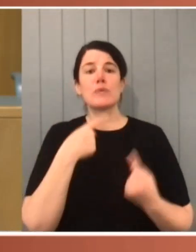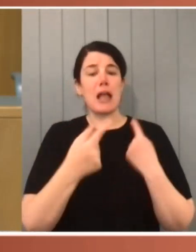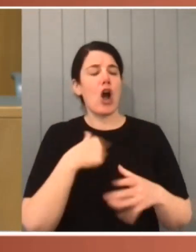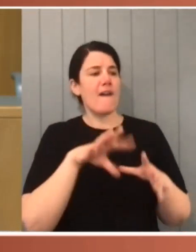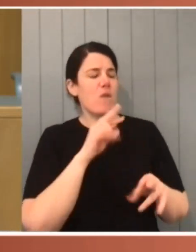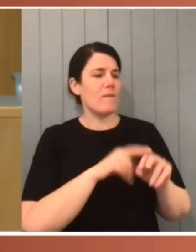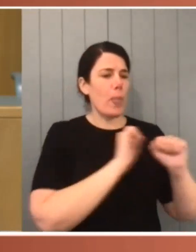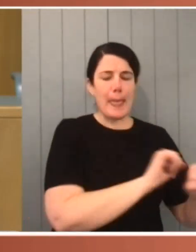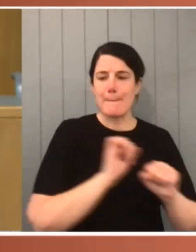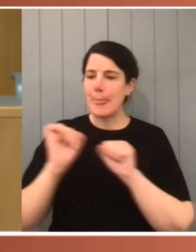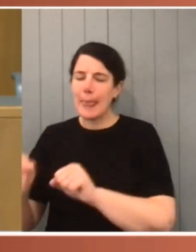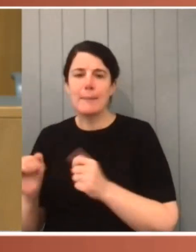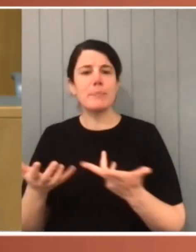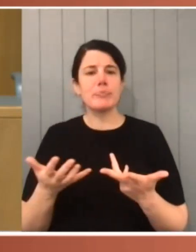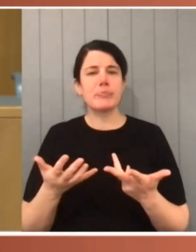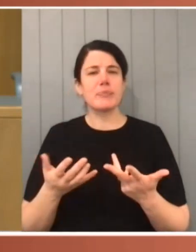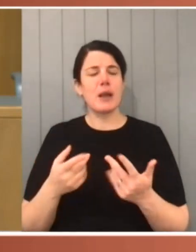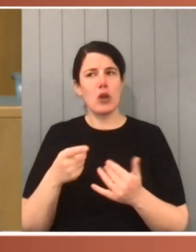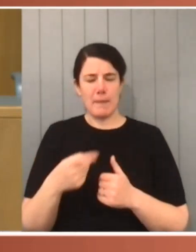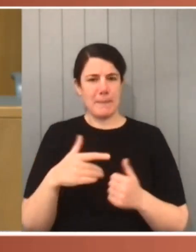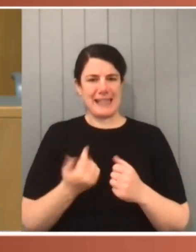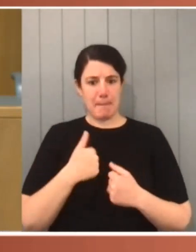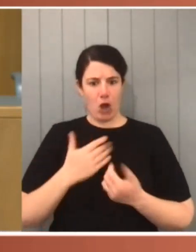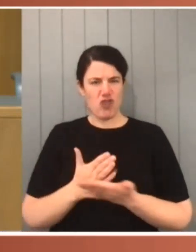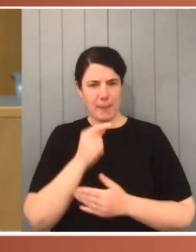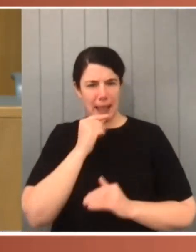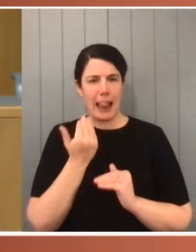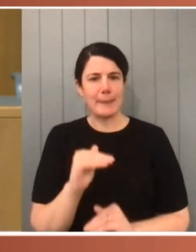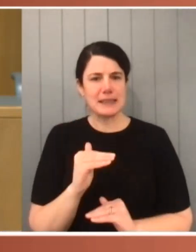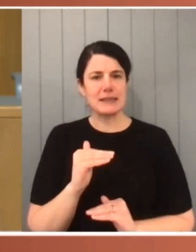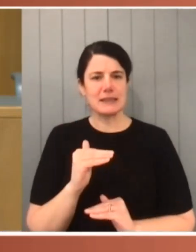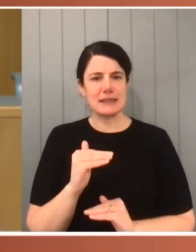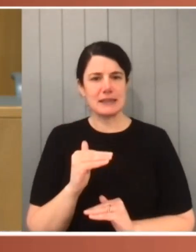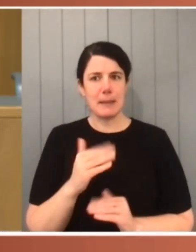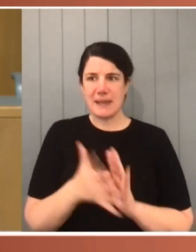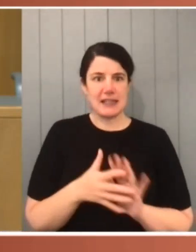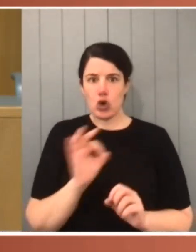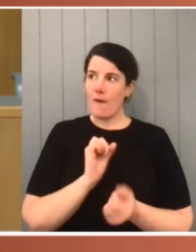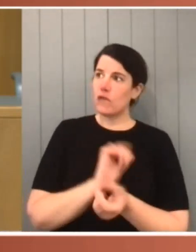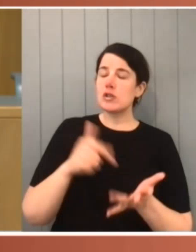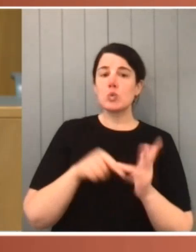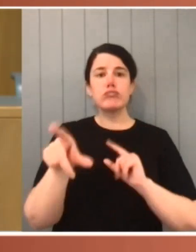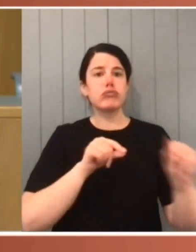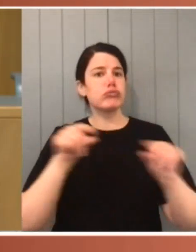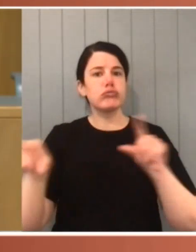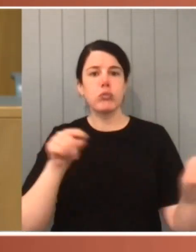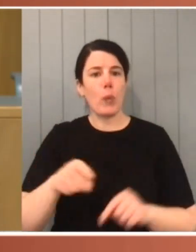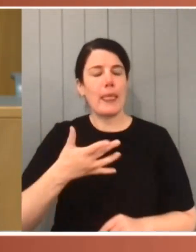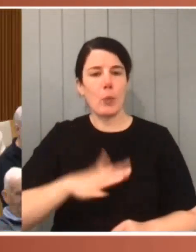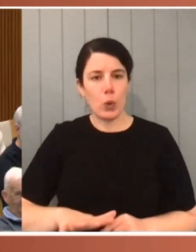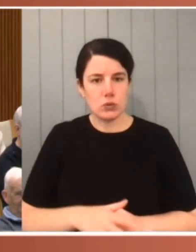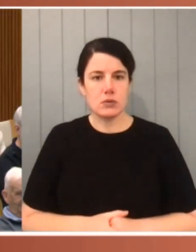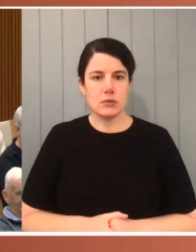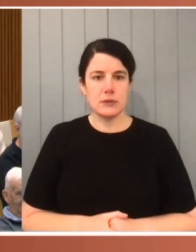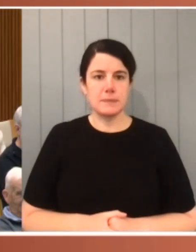than another, that would be very limiting. No, it would almost undermine their integrity. If you're a religious person, for example, it's difficult for